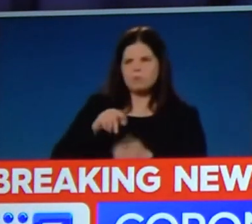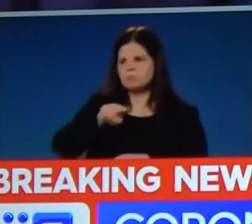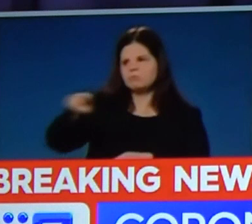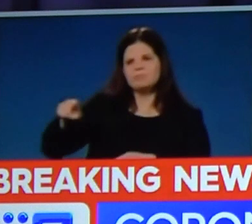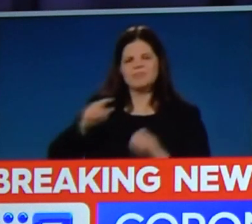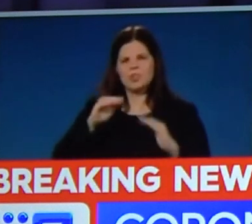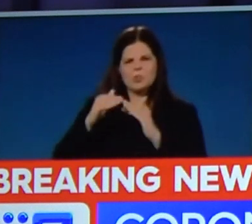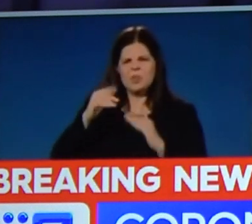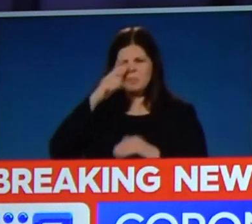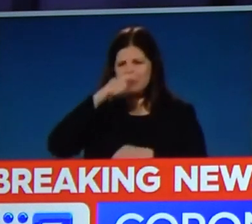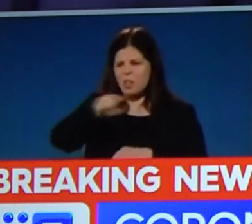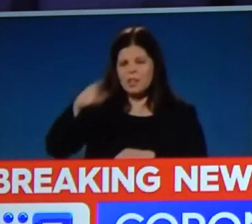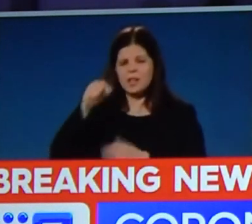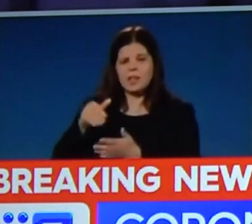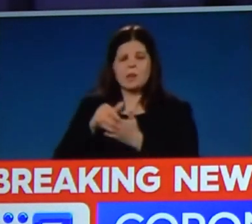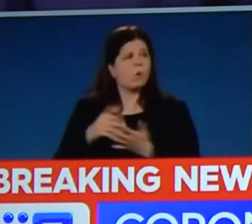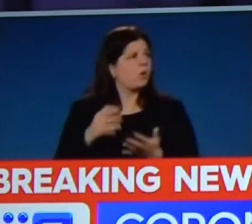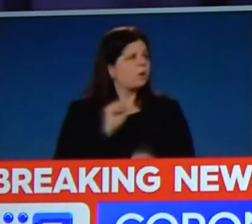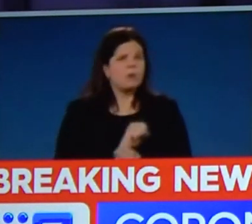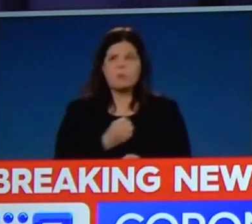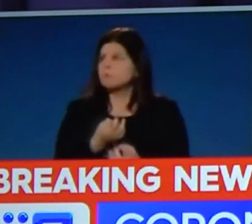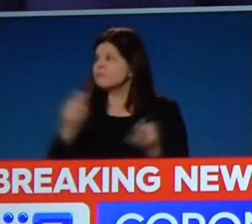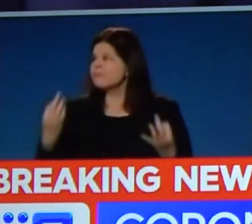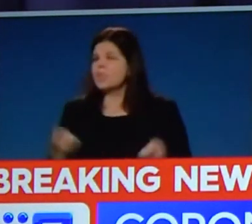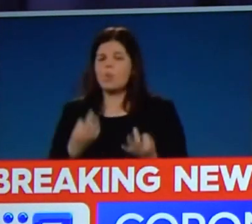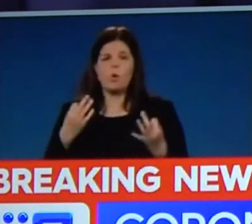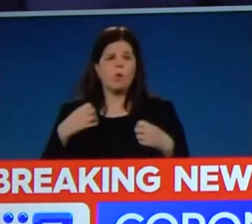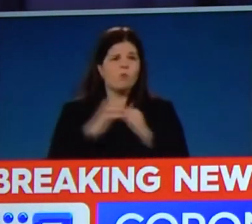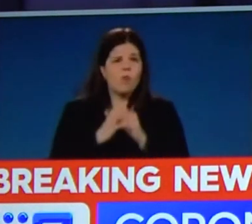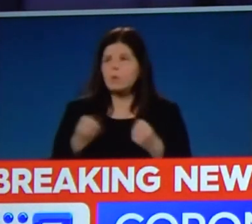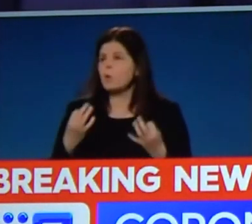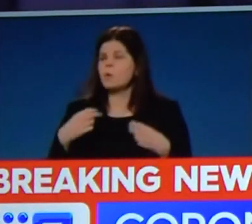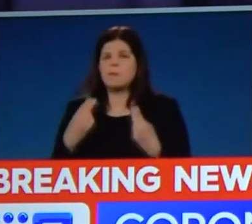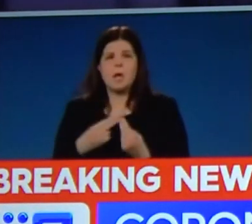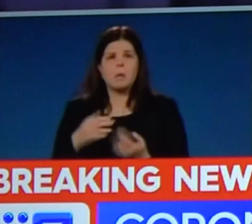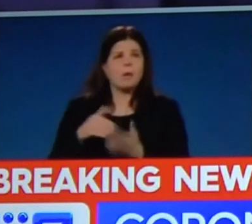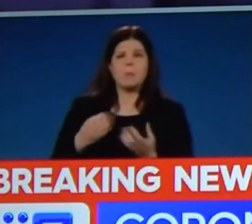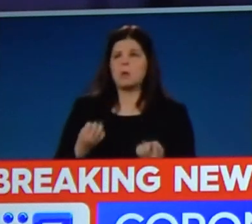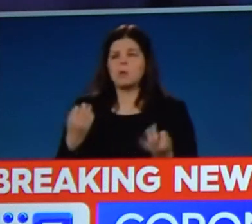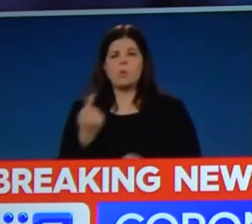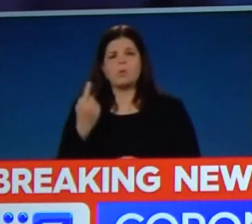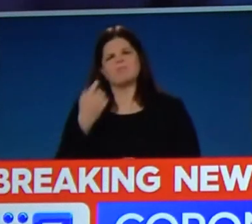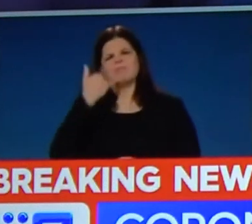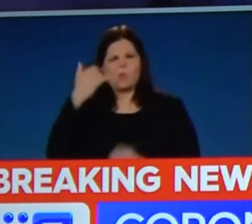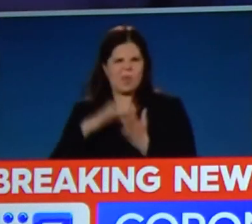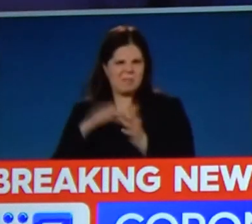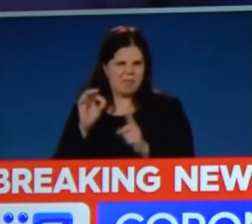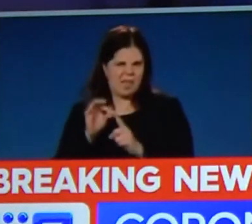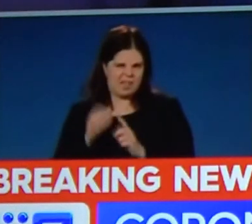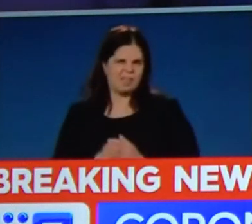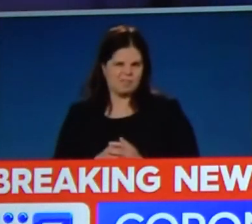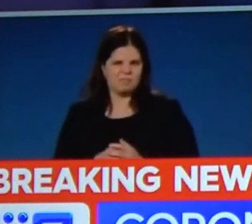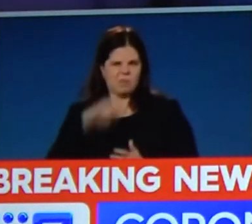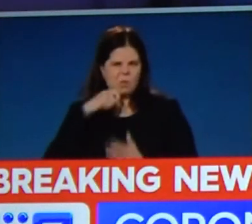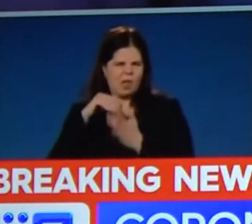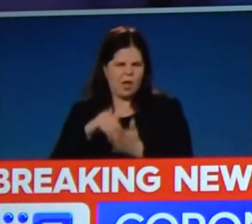MP, and I'm sure their local MP and would want to help them in any way they could at either a state or a federal level, because I've seen